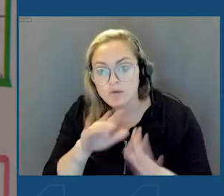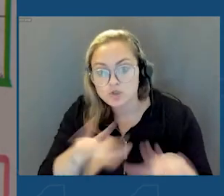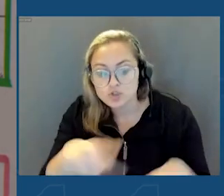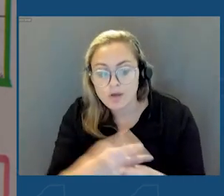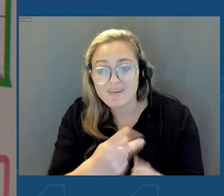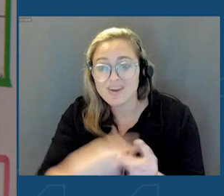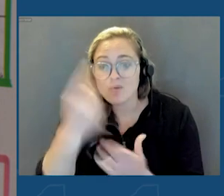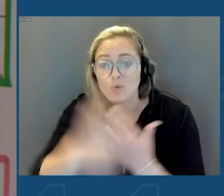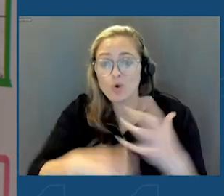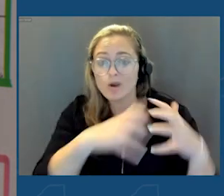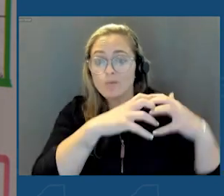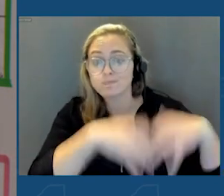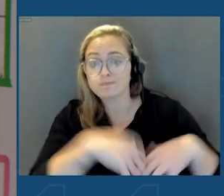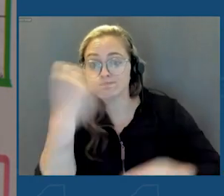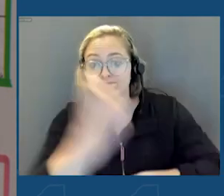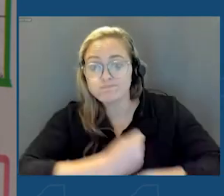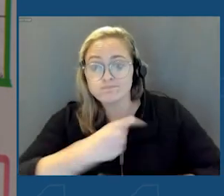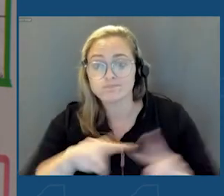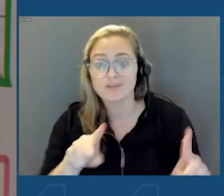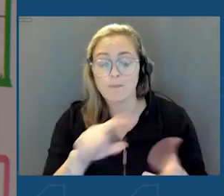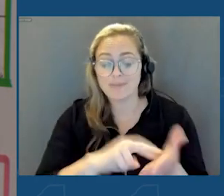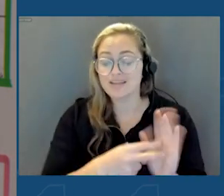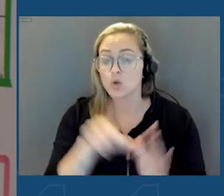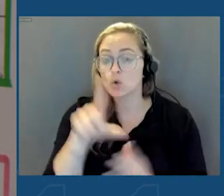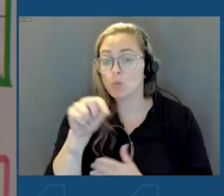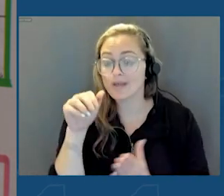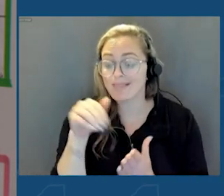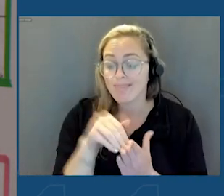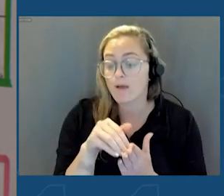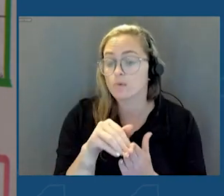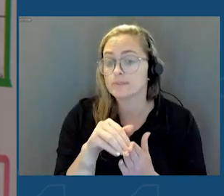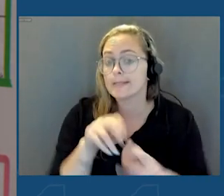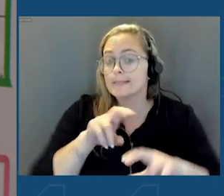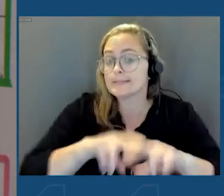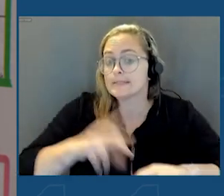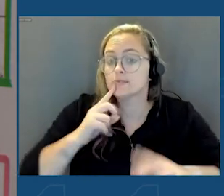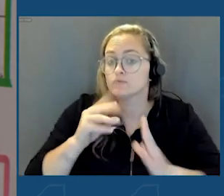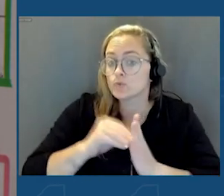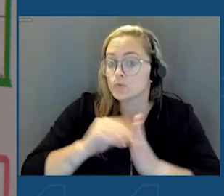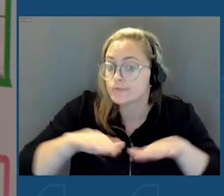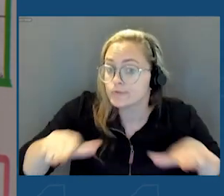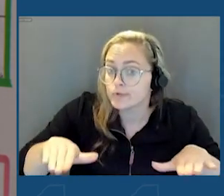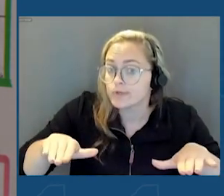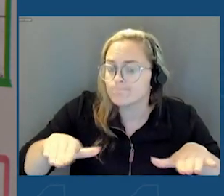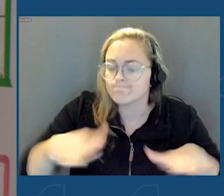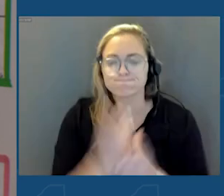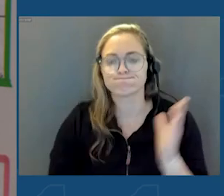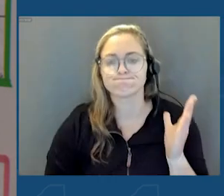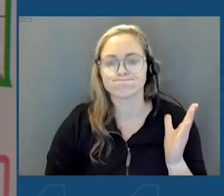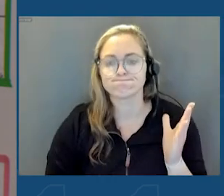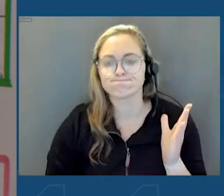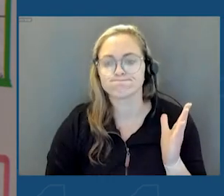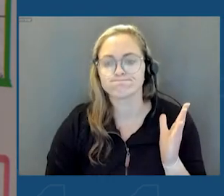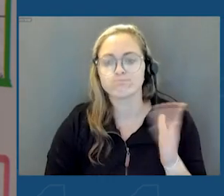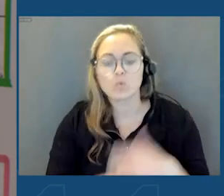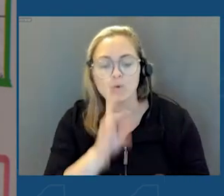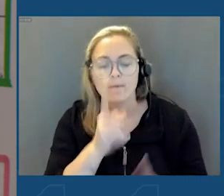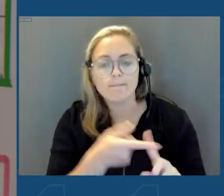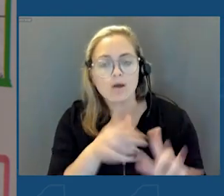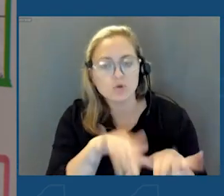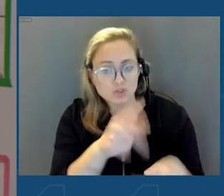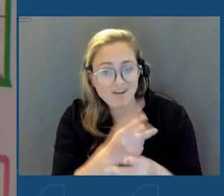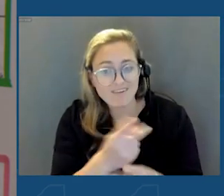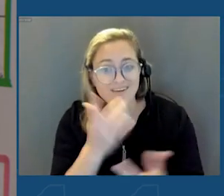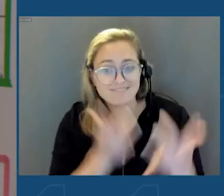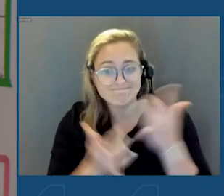overall, 20,000 slots statewide. That's a real problem. And we talked about the child care deserts. This is real. This is